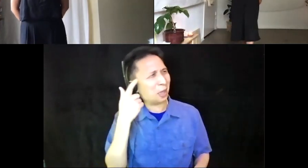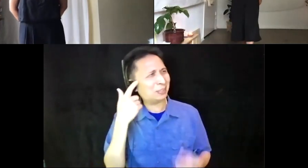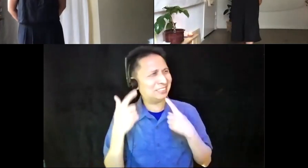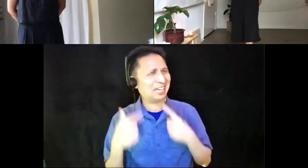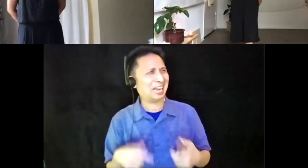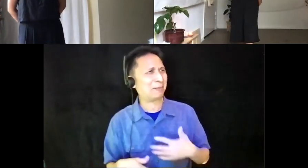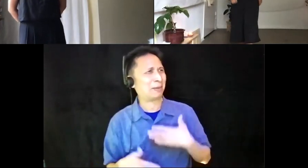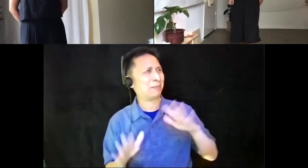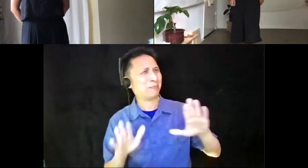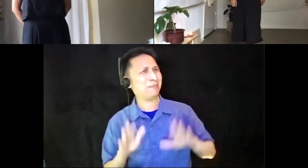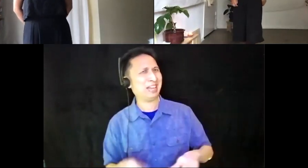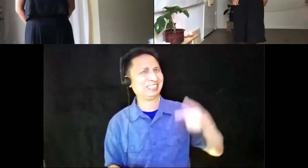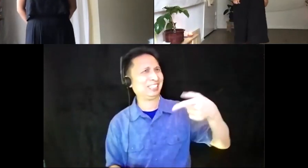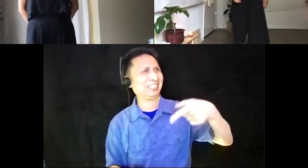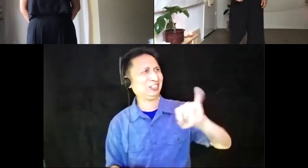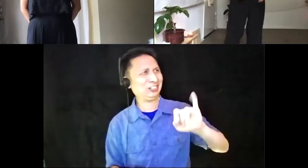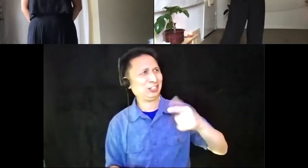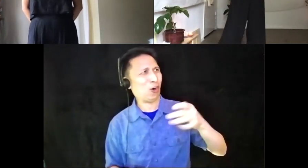will you.